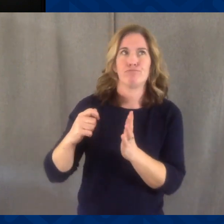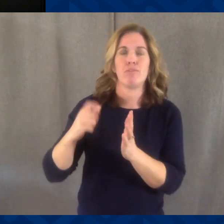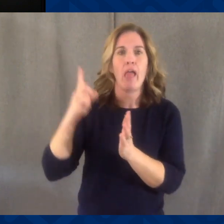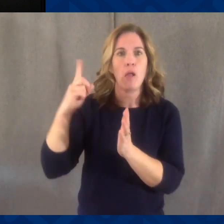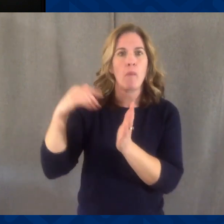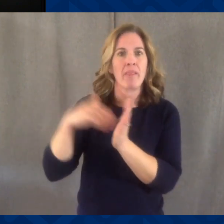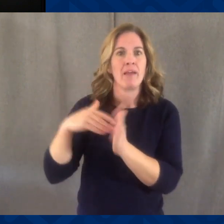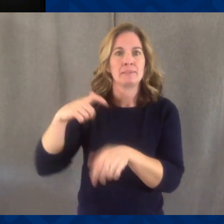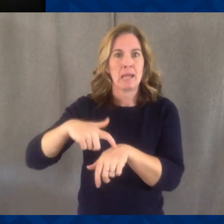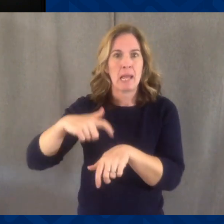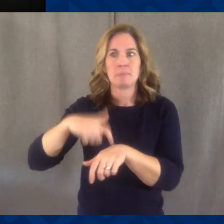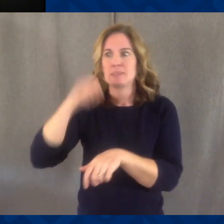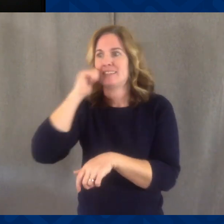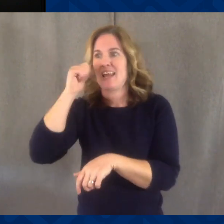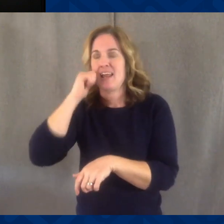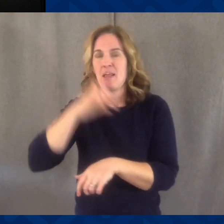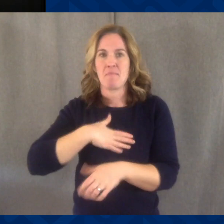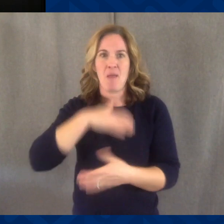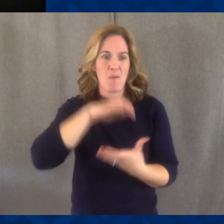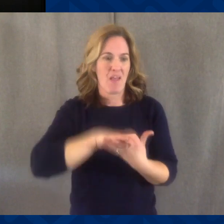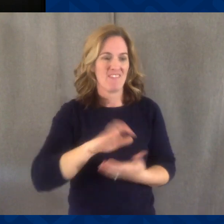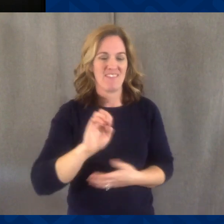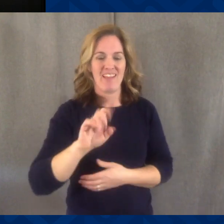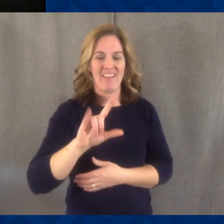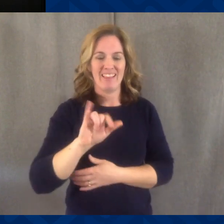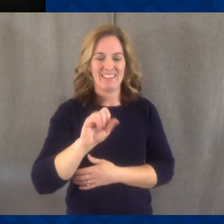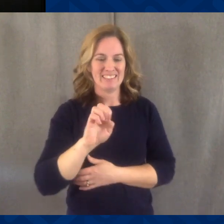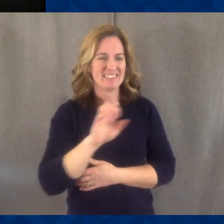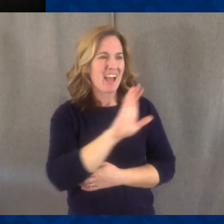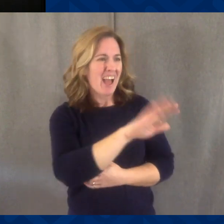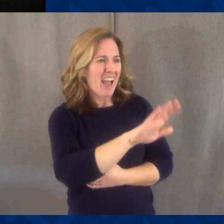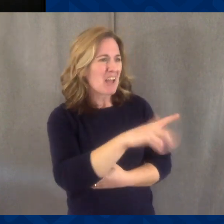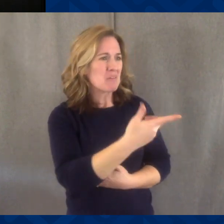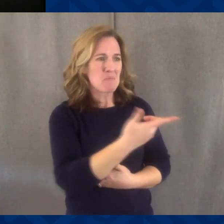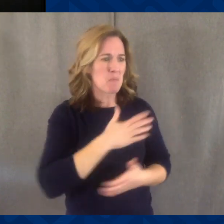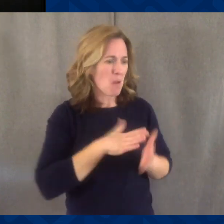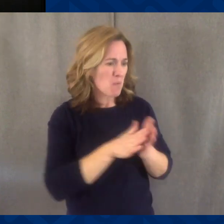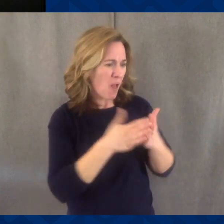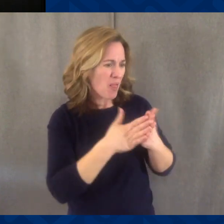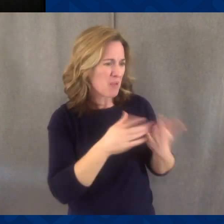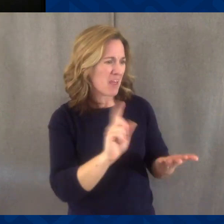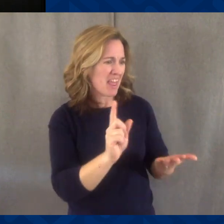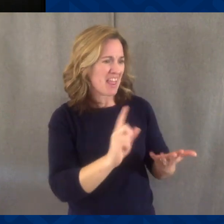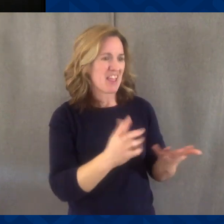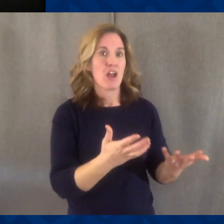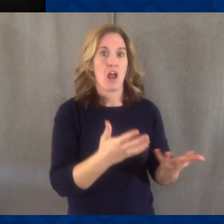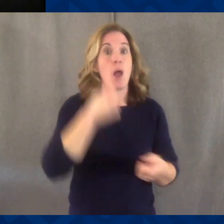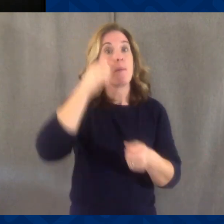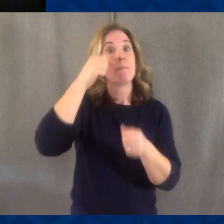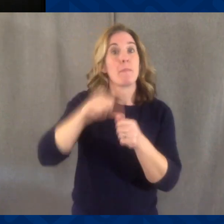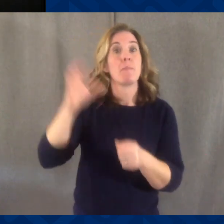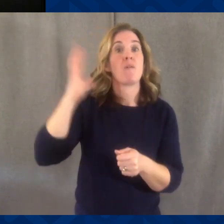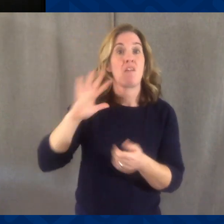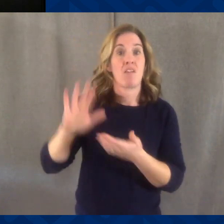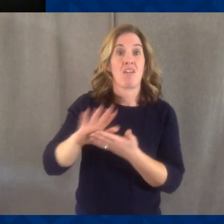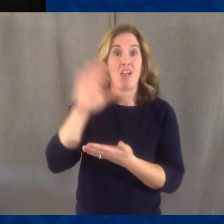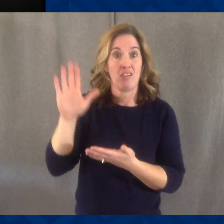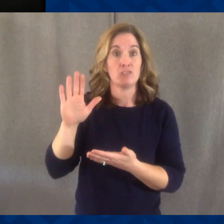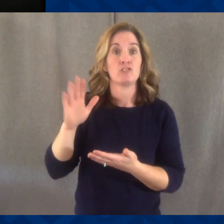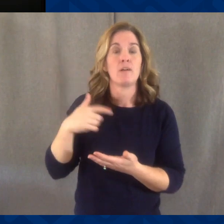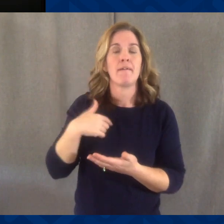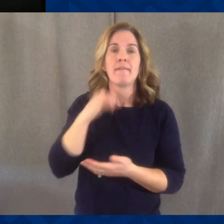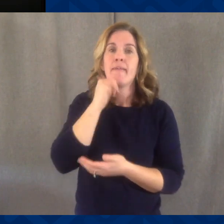I'm asking Elise if she has seen my wallet. I remember when I was in college, I actually lost a pretty rare